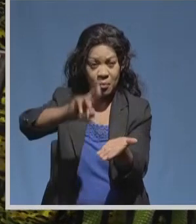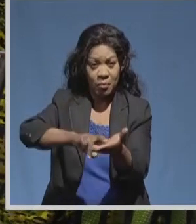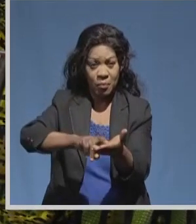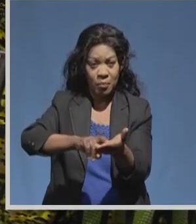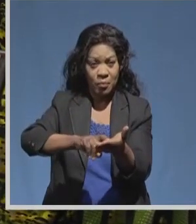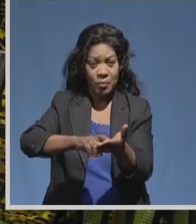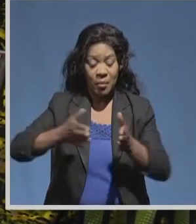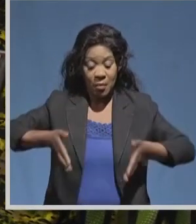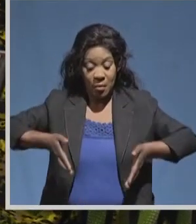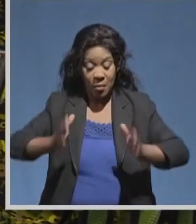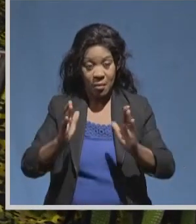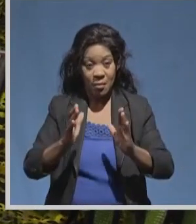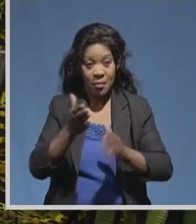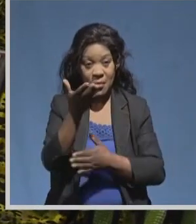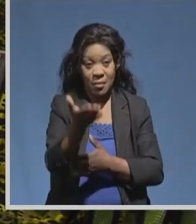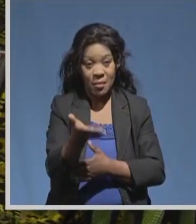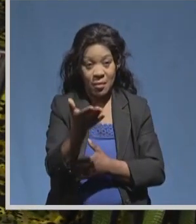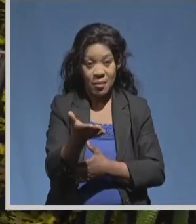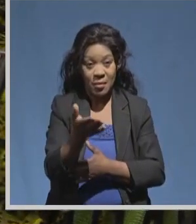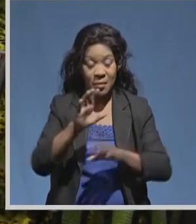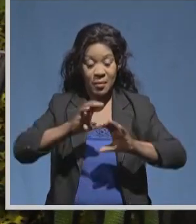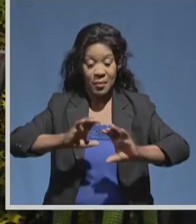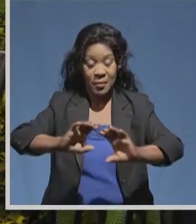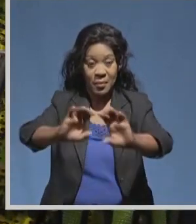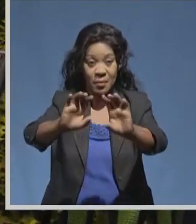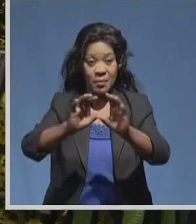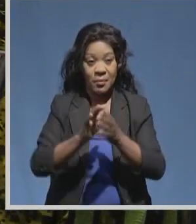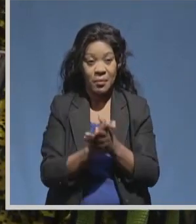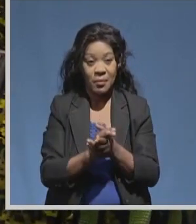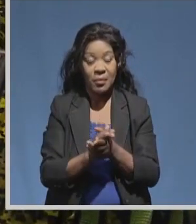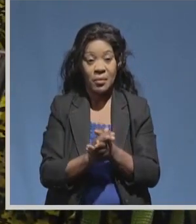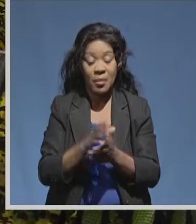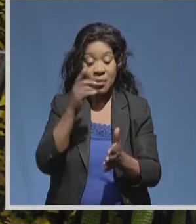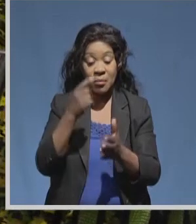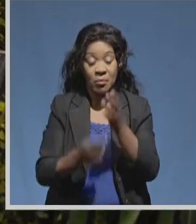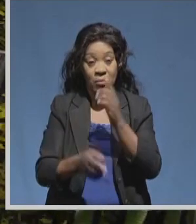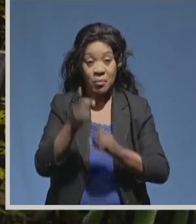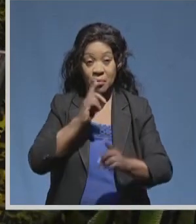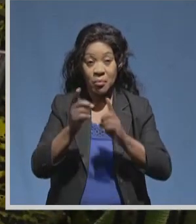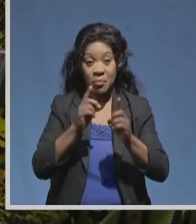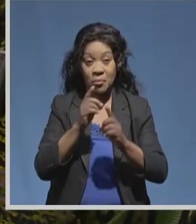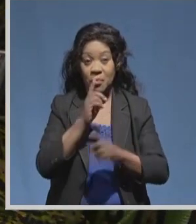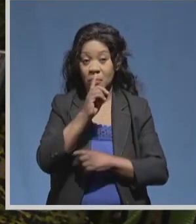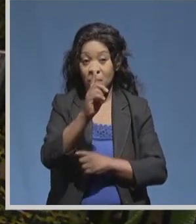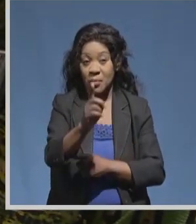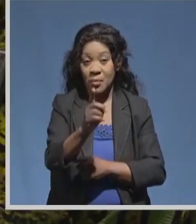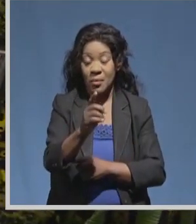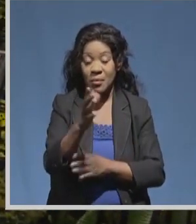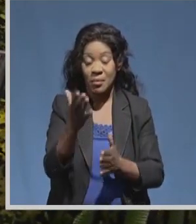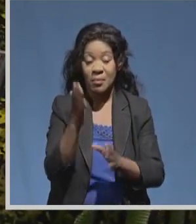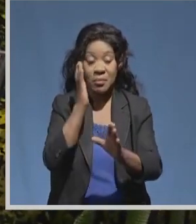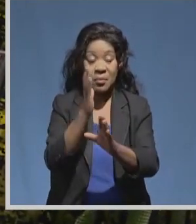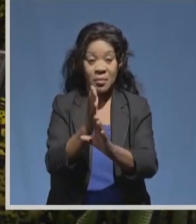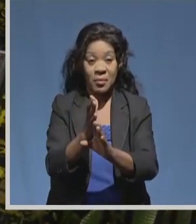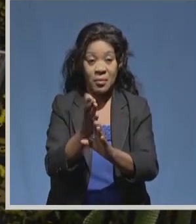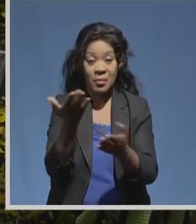work to continue in a safe way. The president was very emphatic about the fact that we will be guided in this process by our